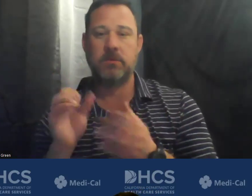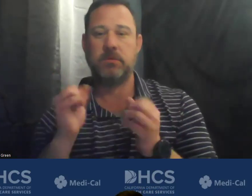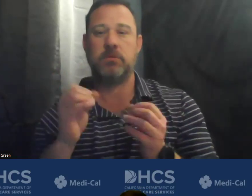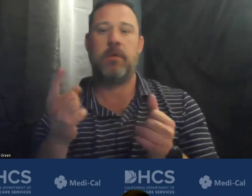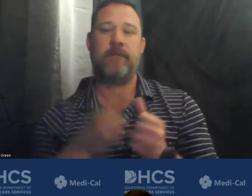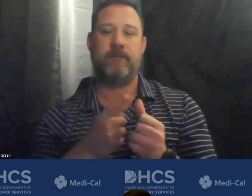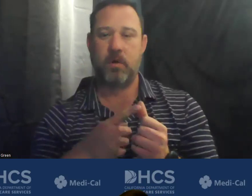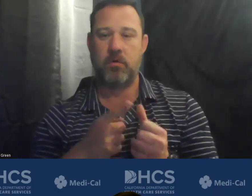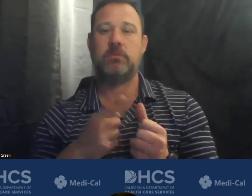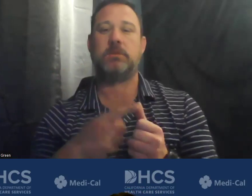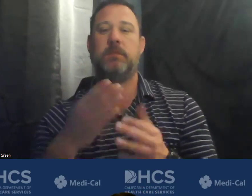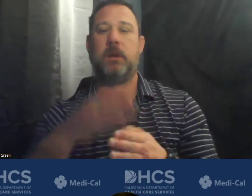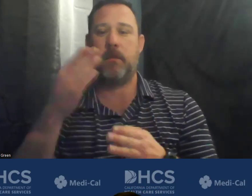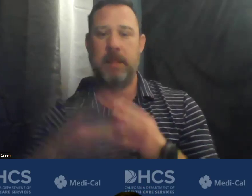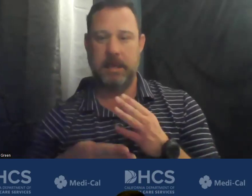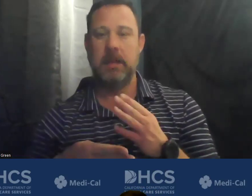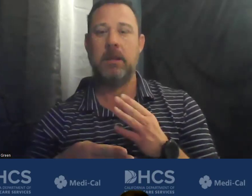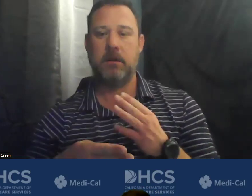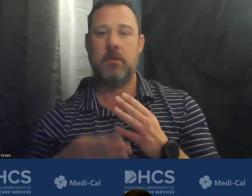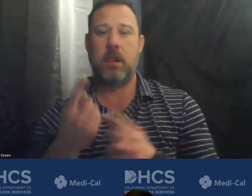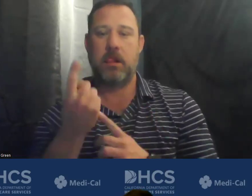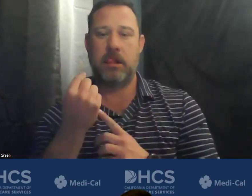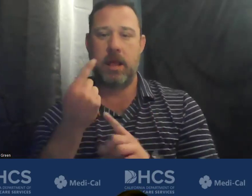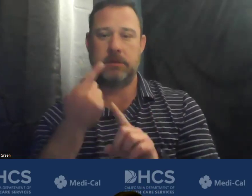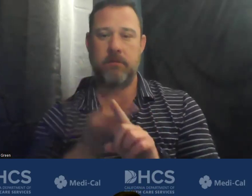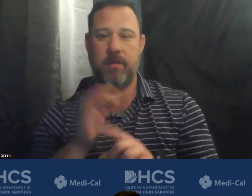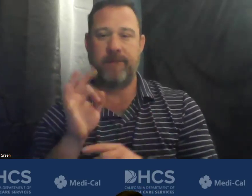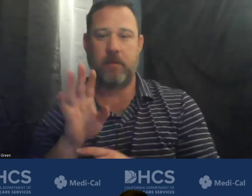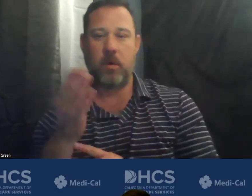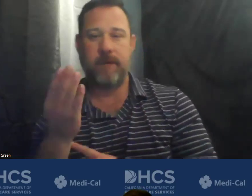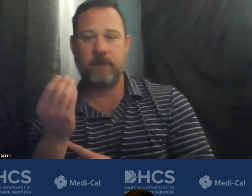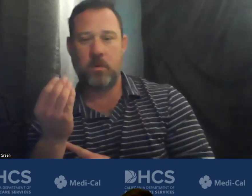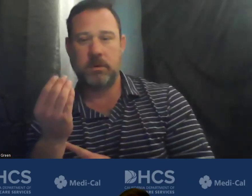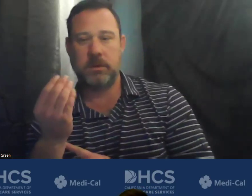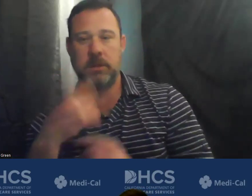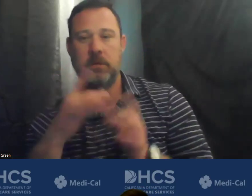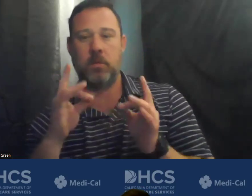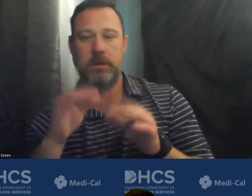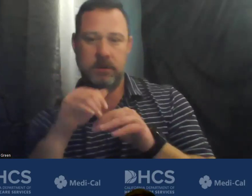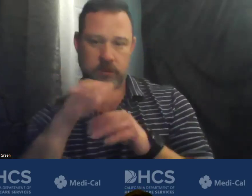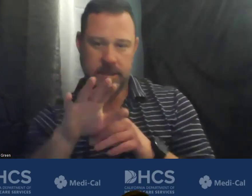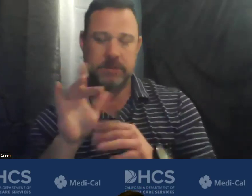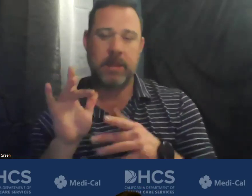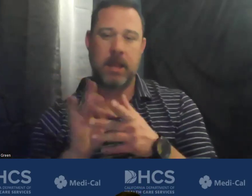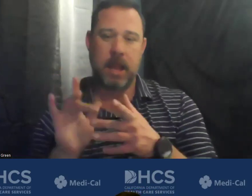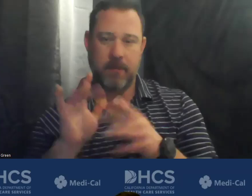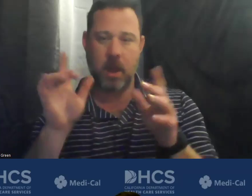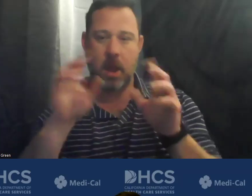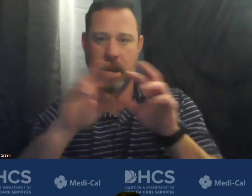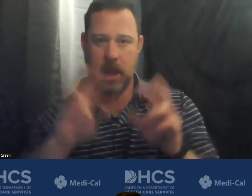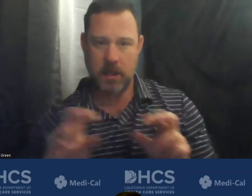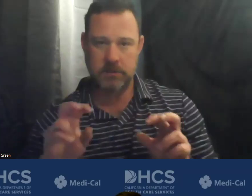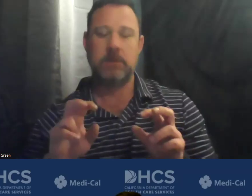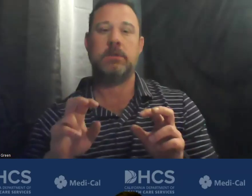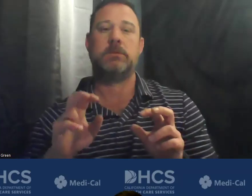of that has been completed. Last month on February 14th, we did release the gap analysis. And